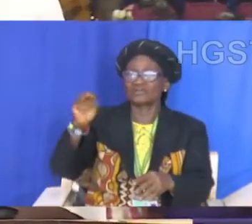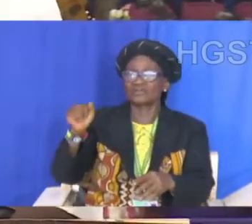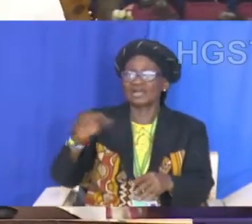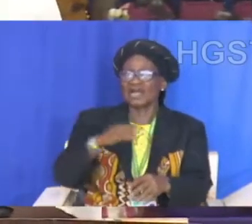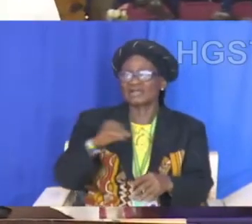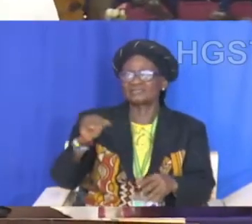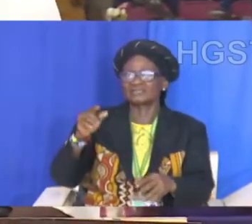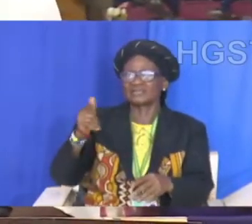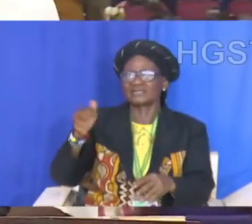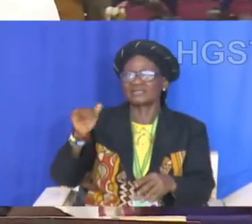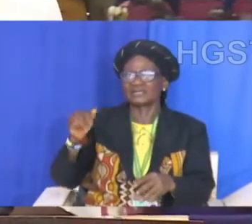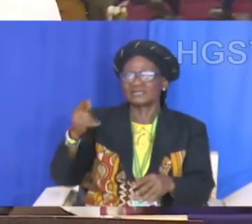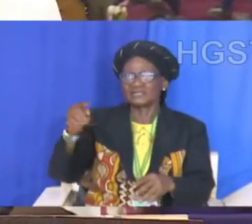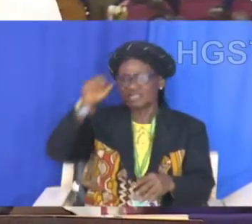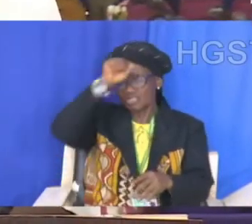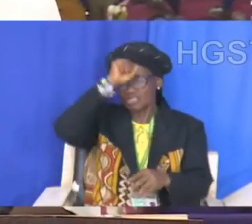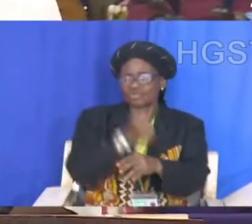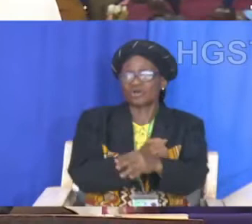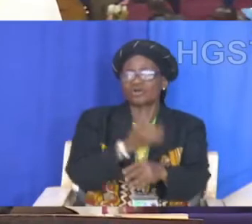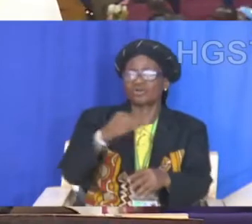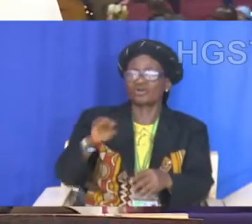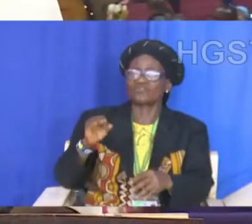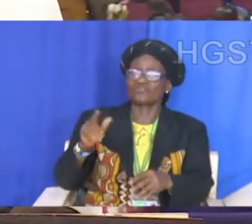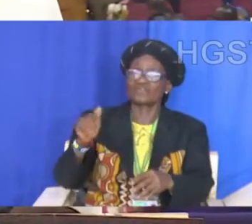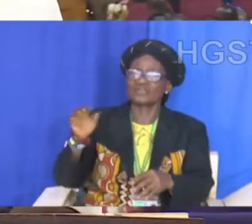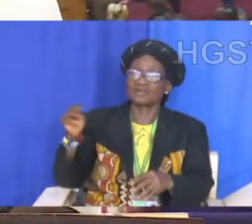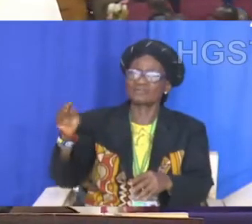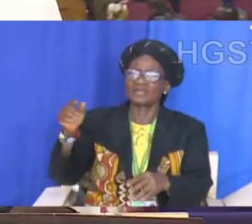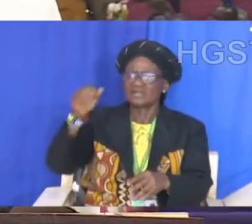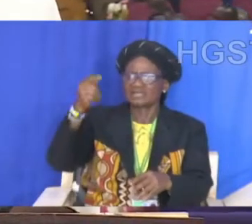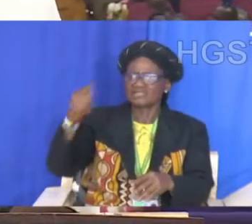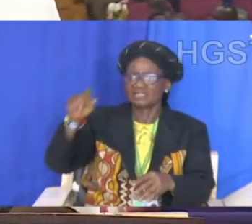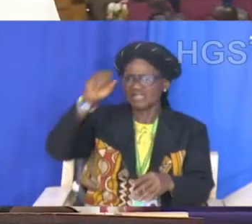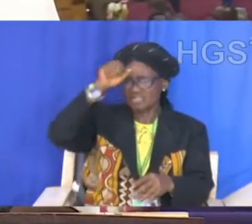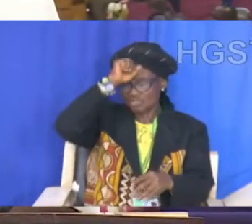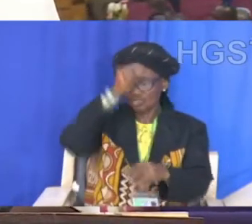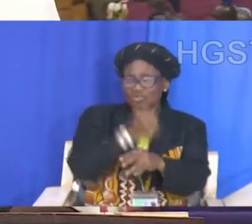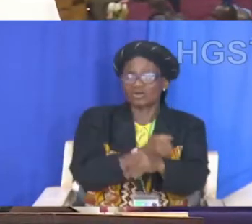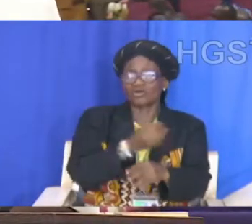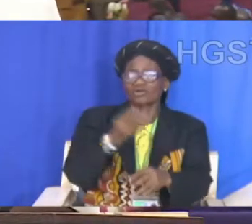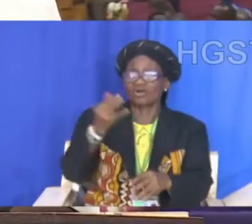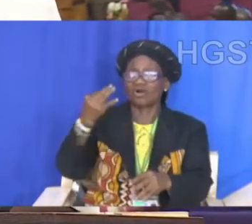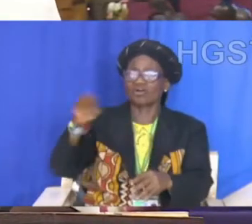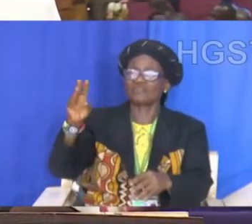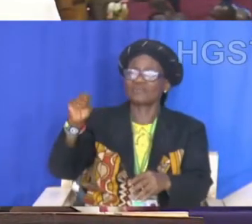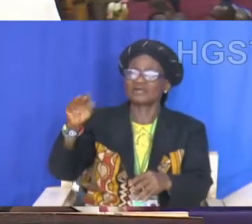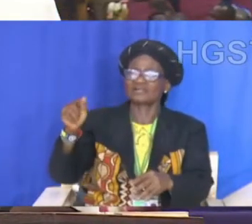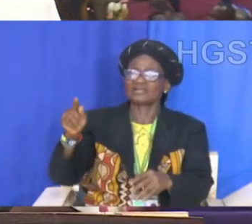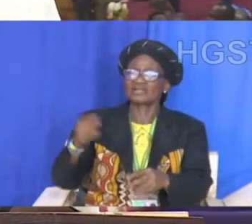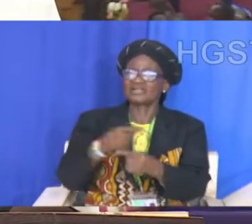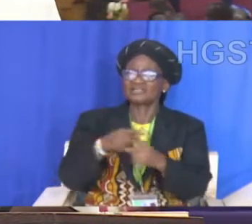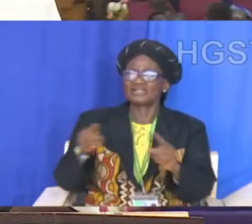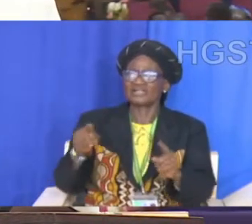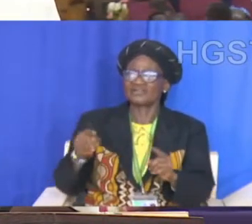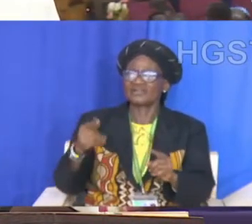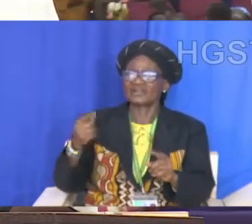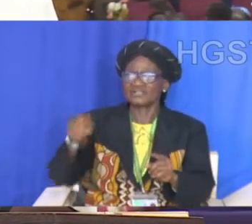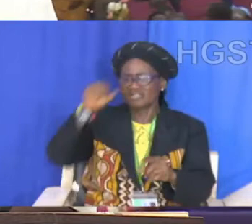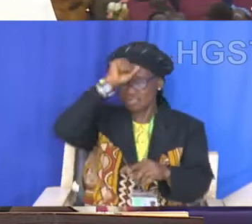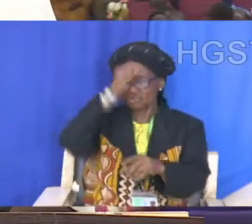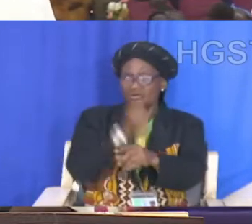Benaliah, the son of Jael, the son of Mataniah, a Levite of the son of